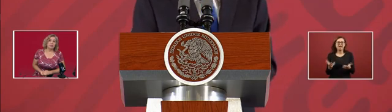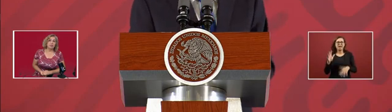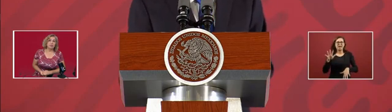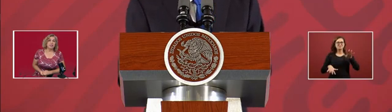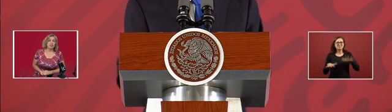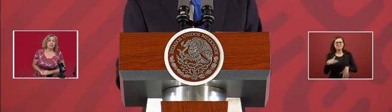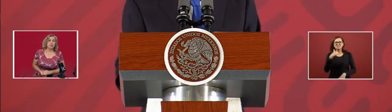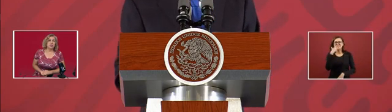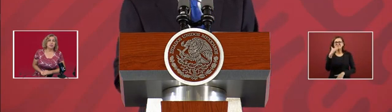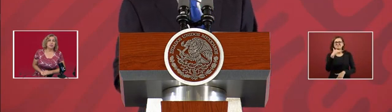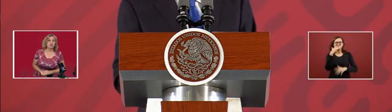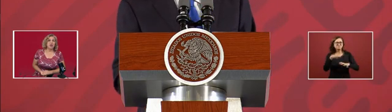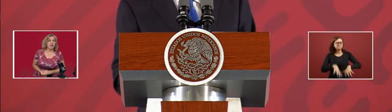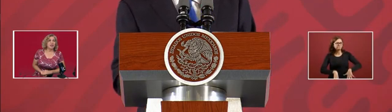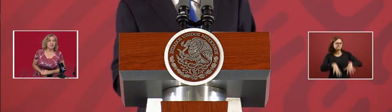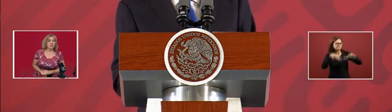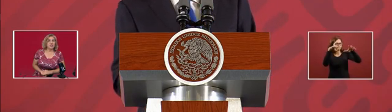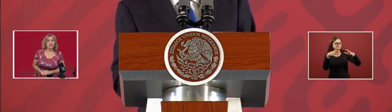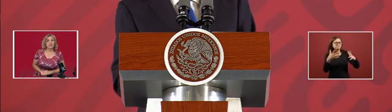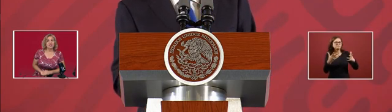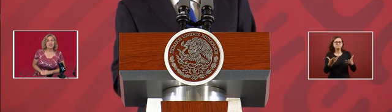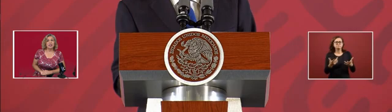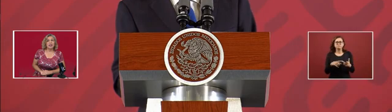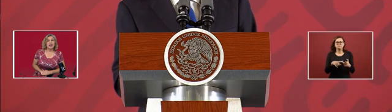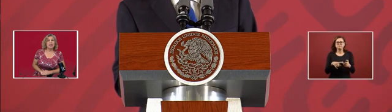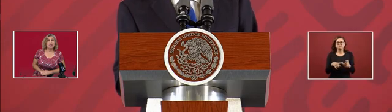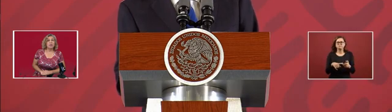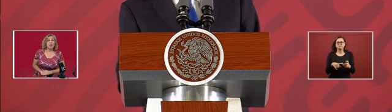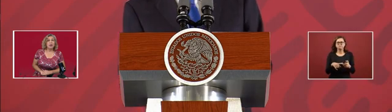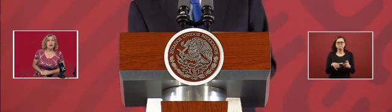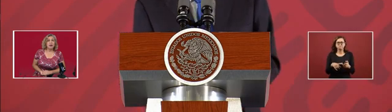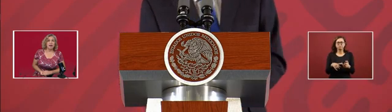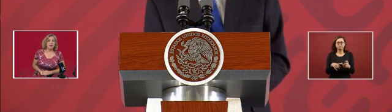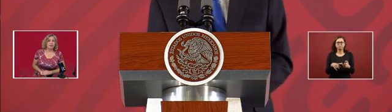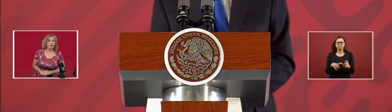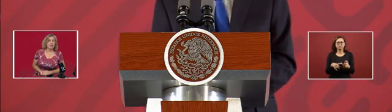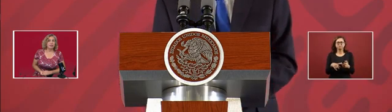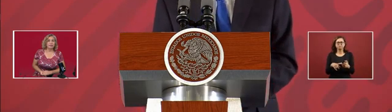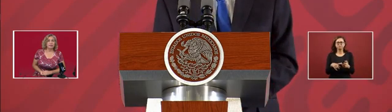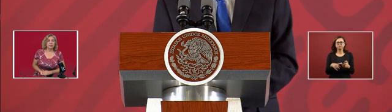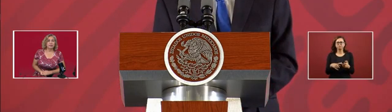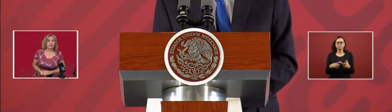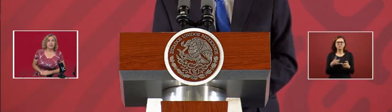help, because sometimes it has to do with cleanliness,